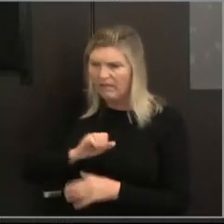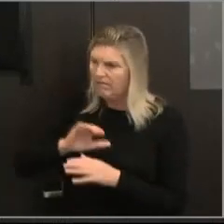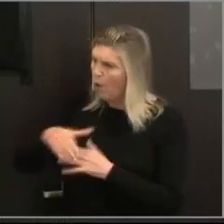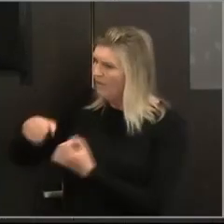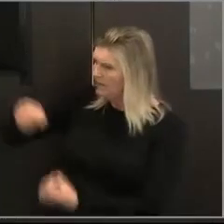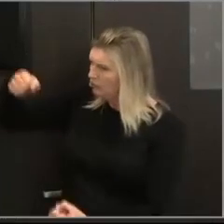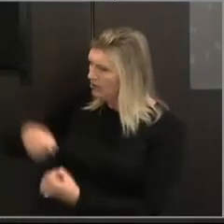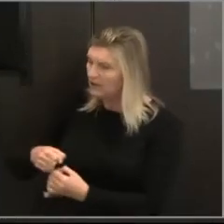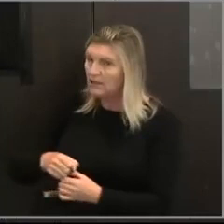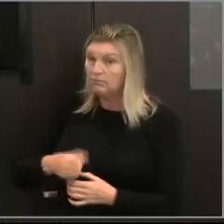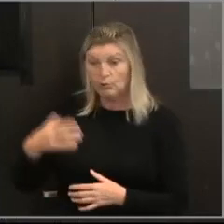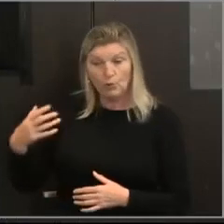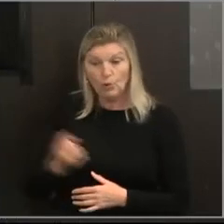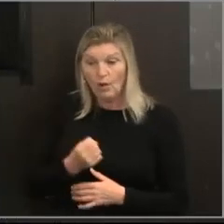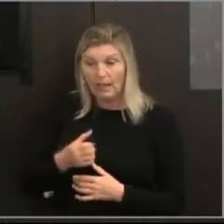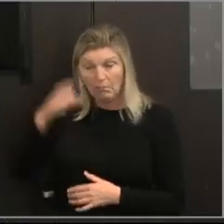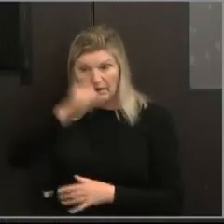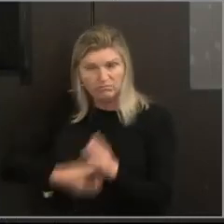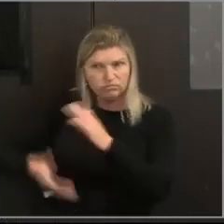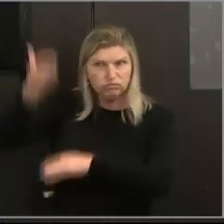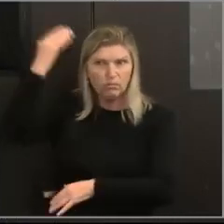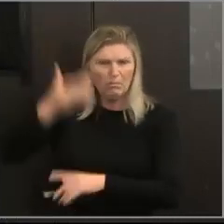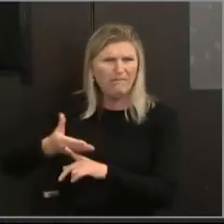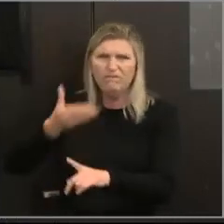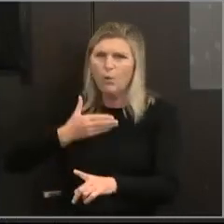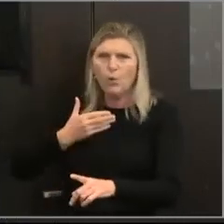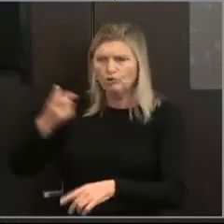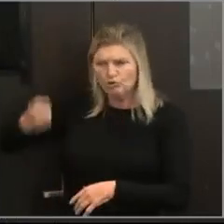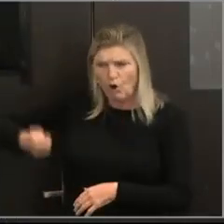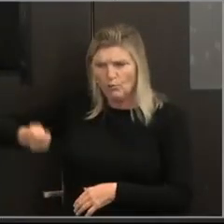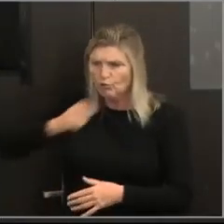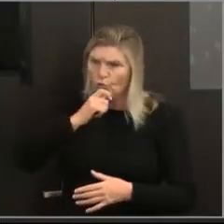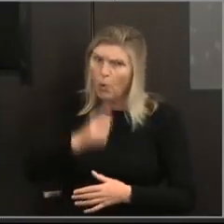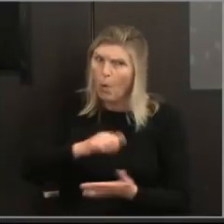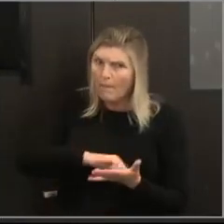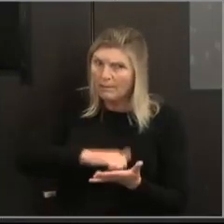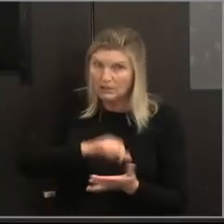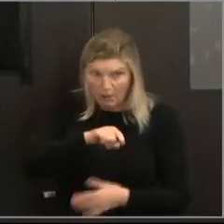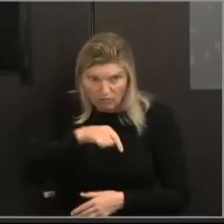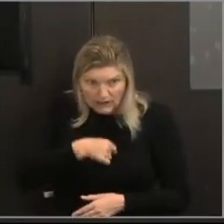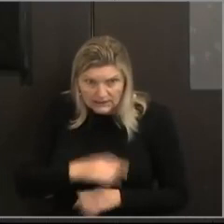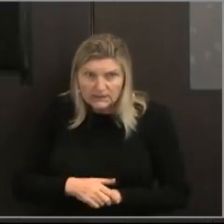before the He Whakaputunga Tribunal report. Is that correct?